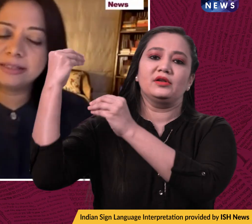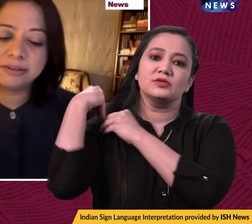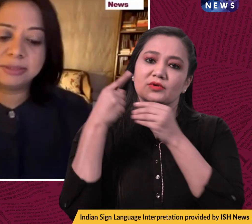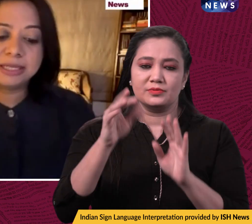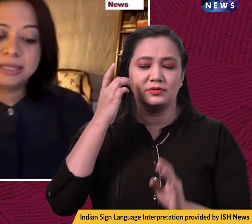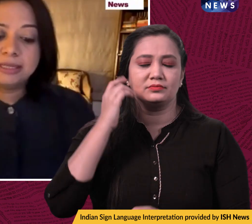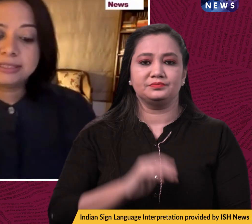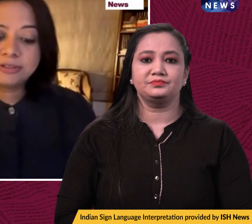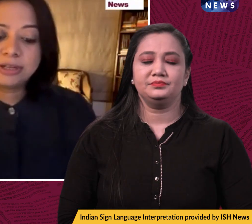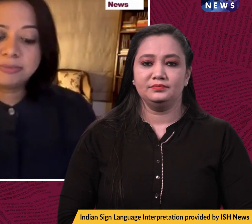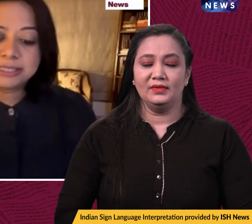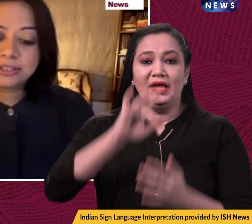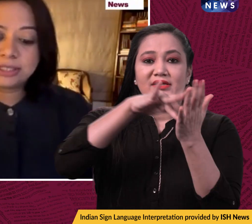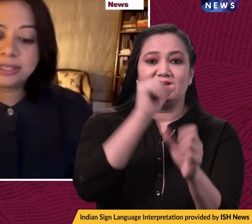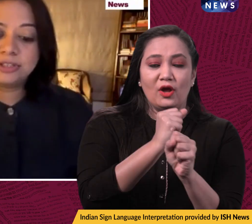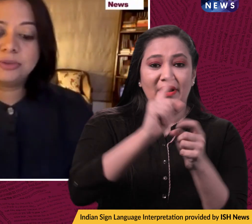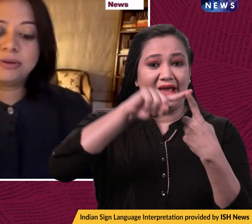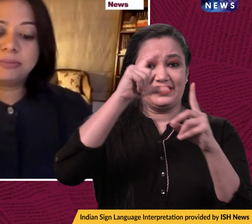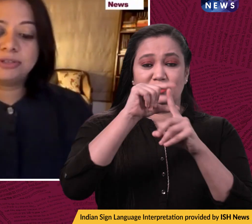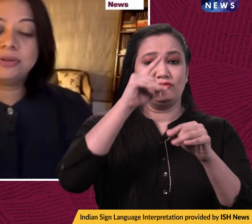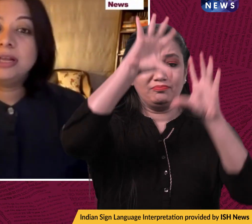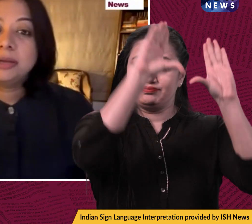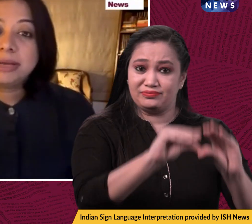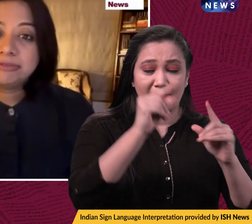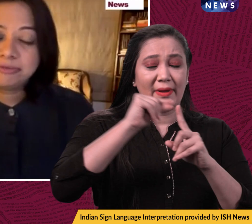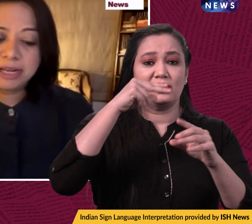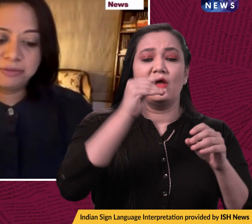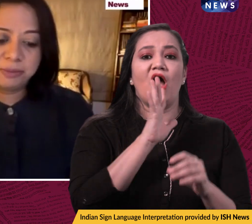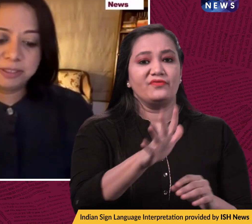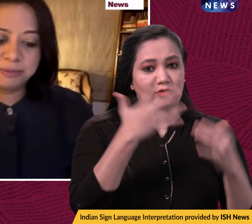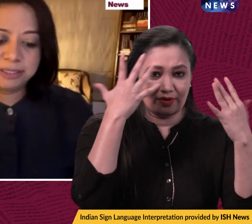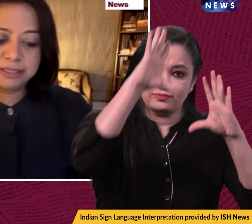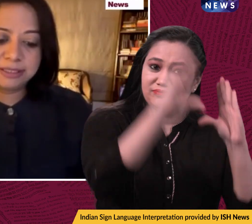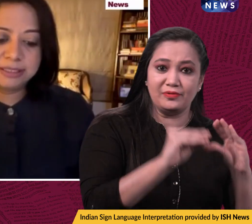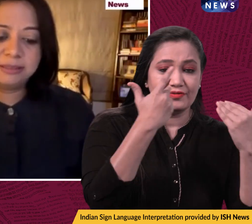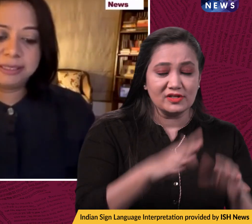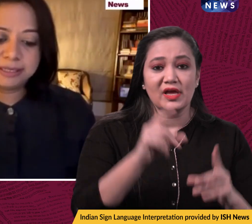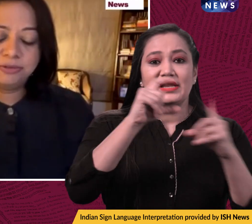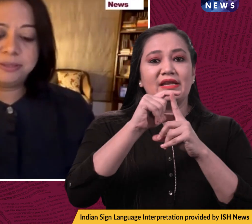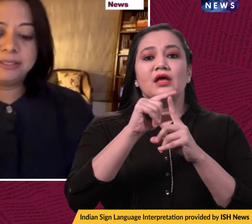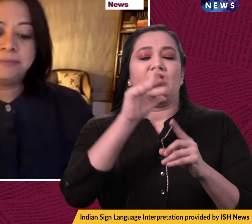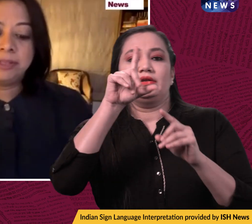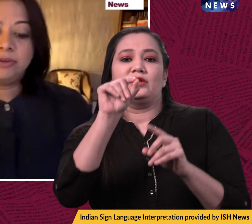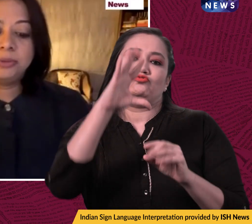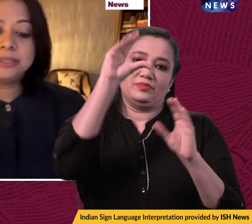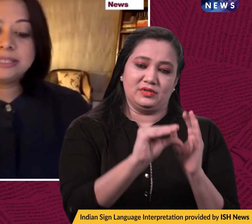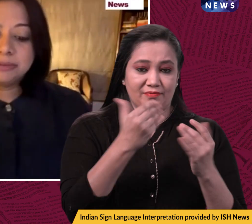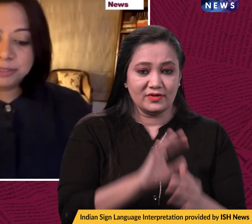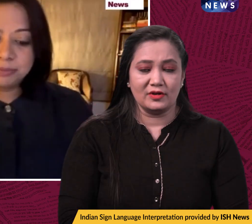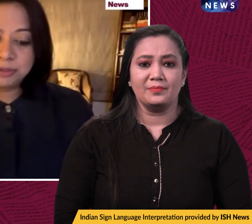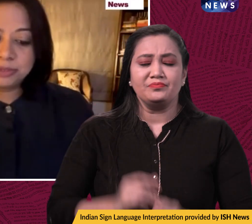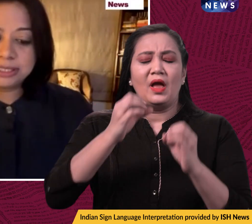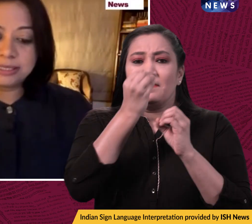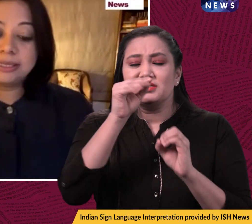charged by state governments. The central government slashed excise duty on petrol by 5 rupees per litre and diesel by 10 rupees, following which